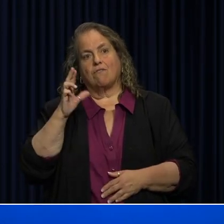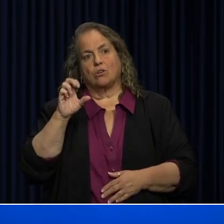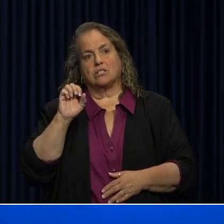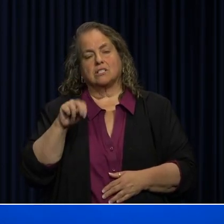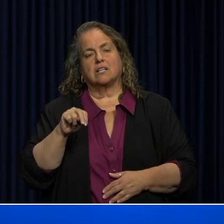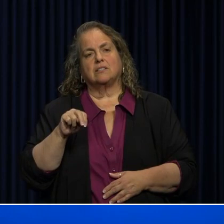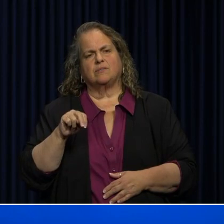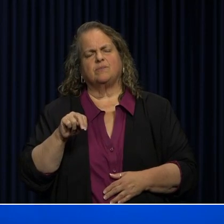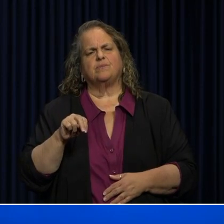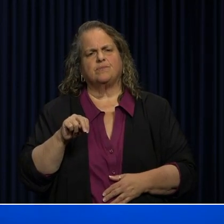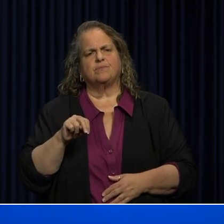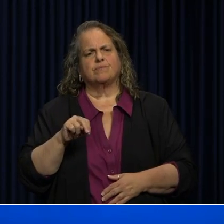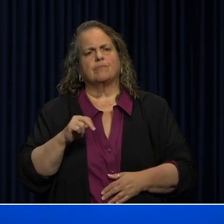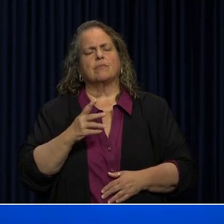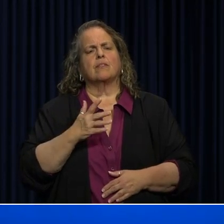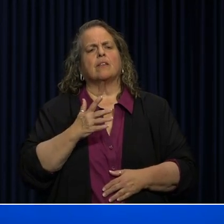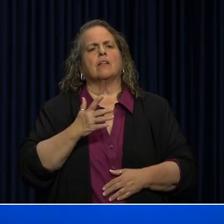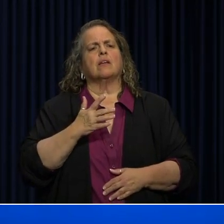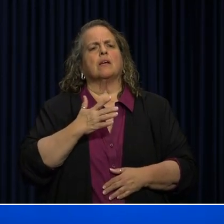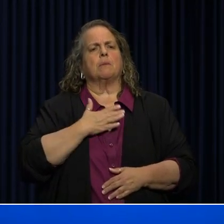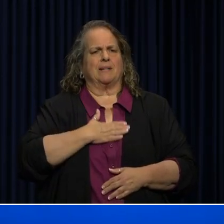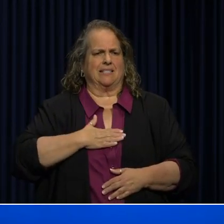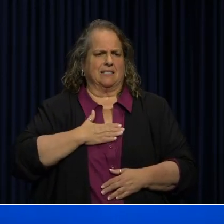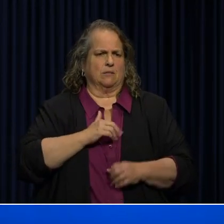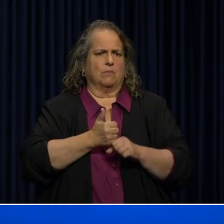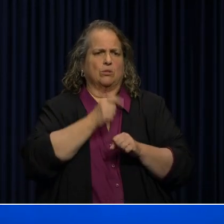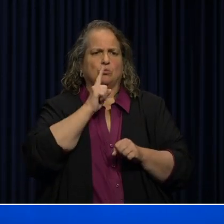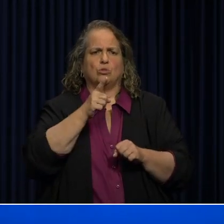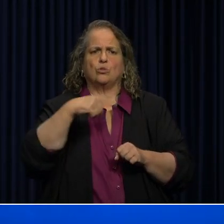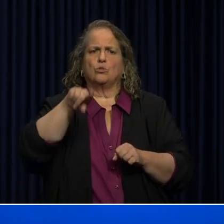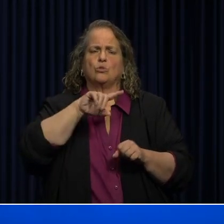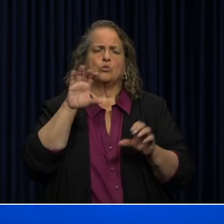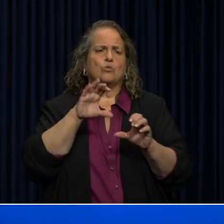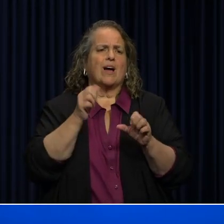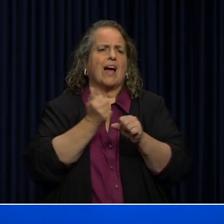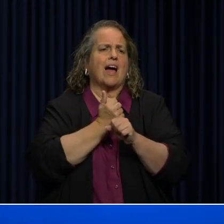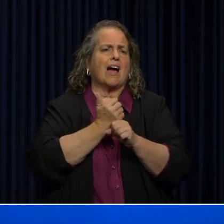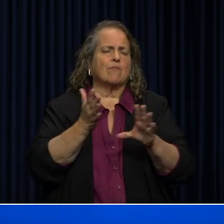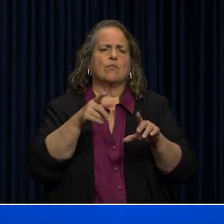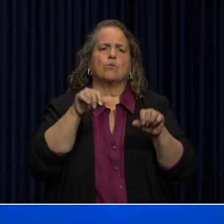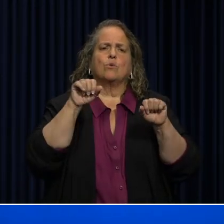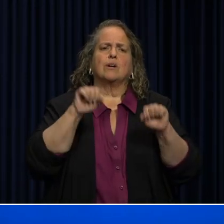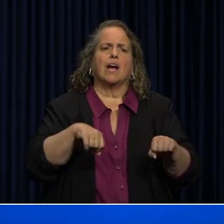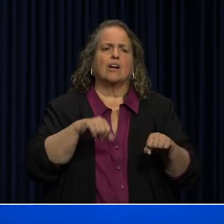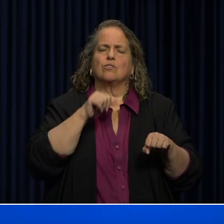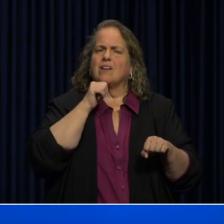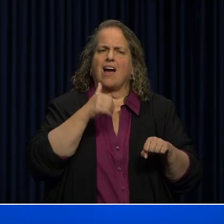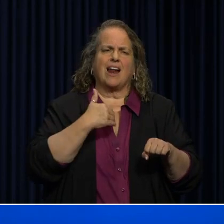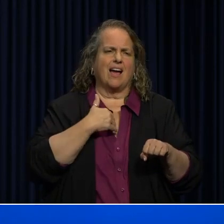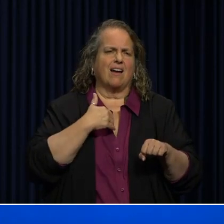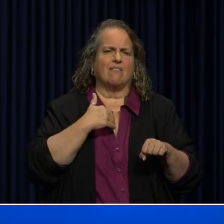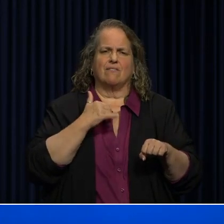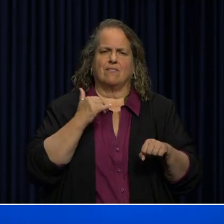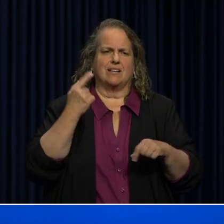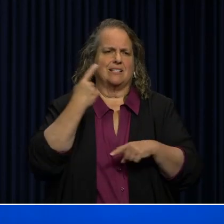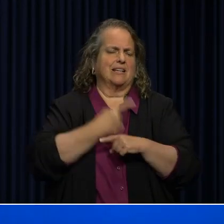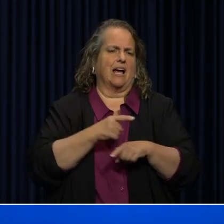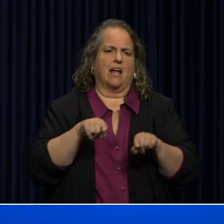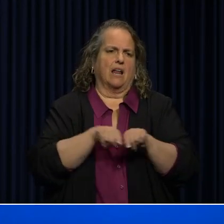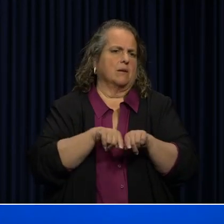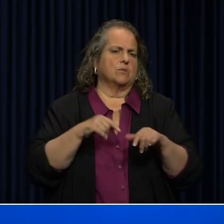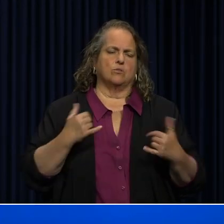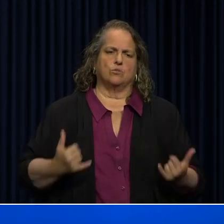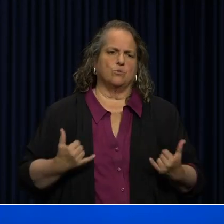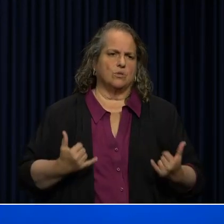Let's make sure that we're doing everything we can to not have days like today,